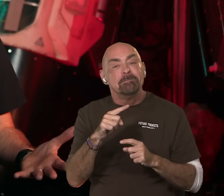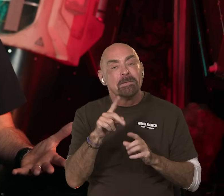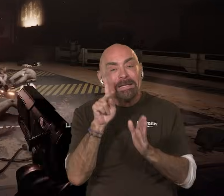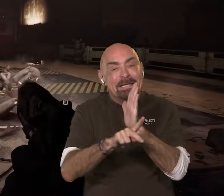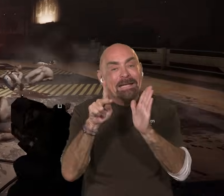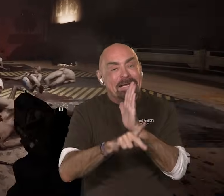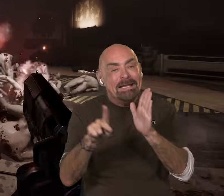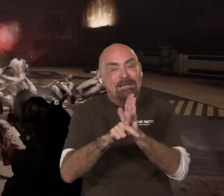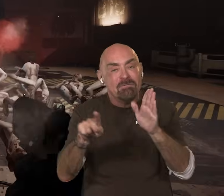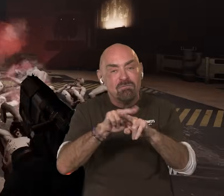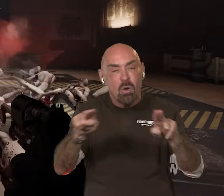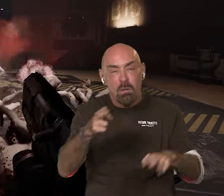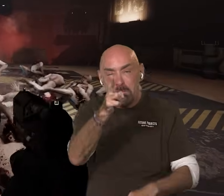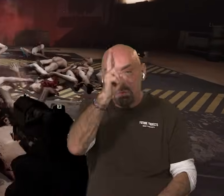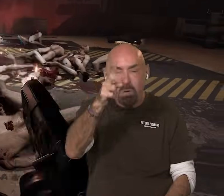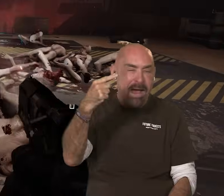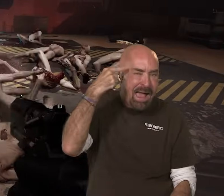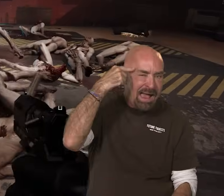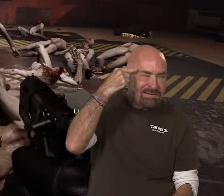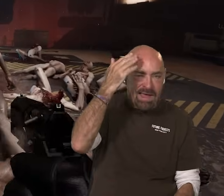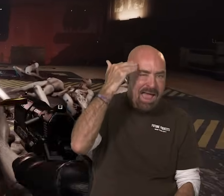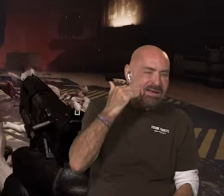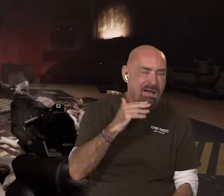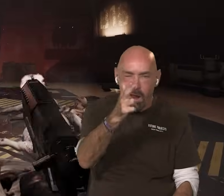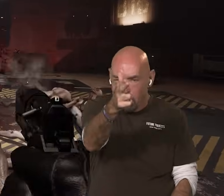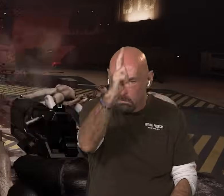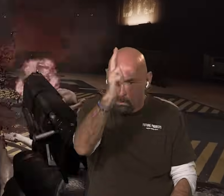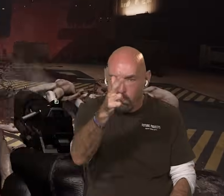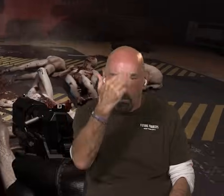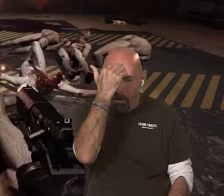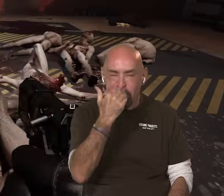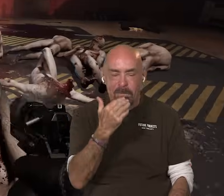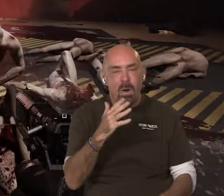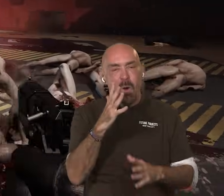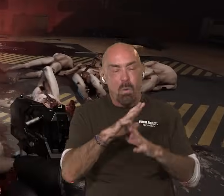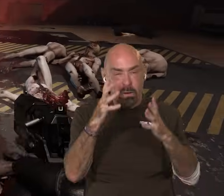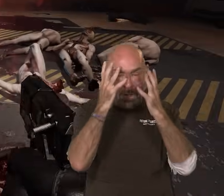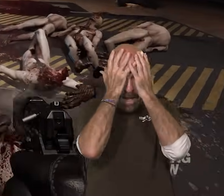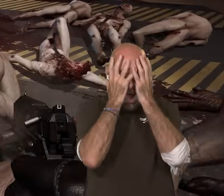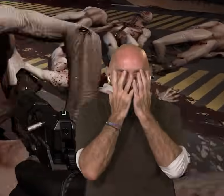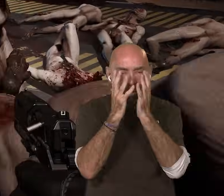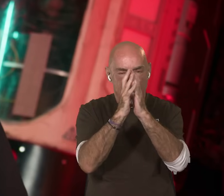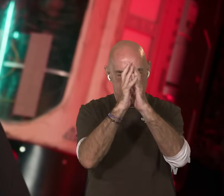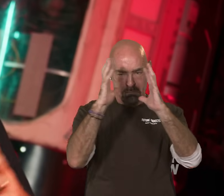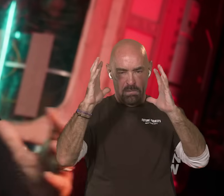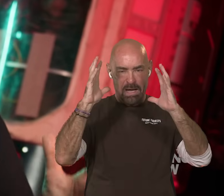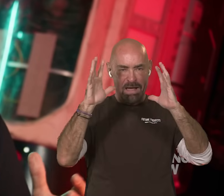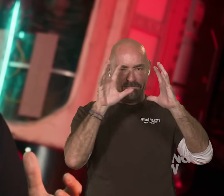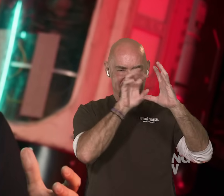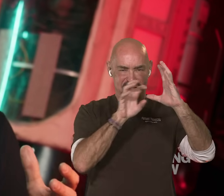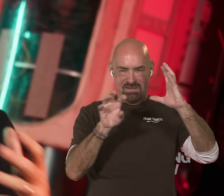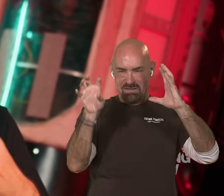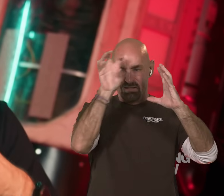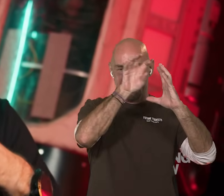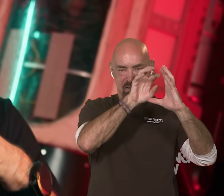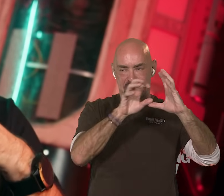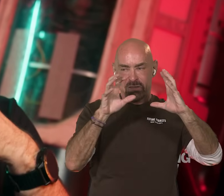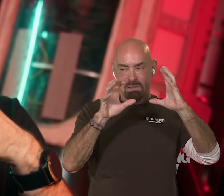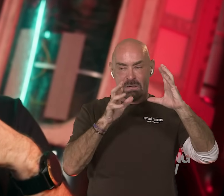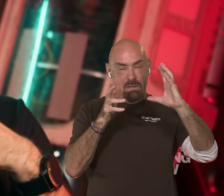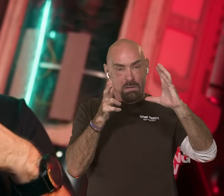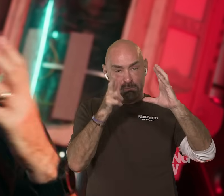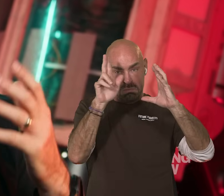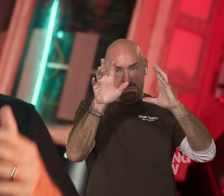things in the head. We wanted there to be variety when you do that. Their heads are made up of multiple meshes so that it